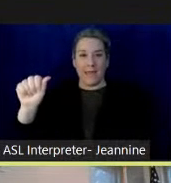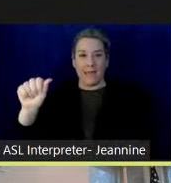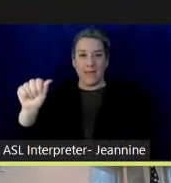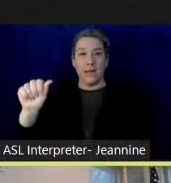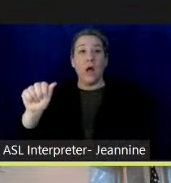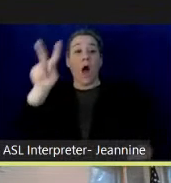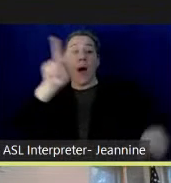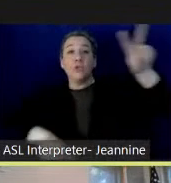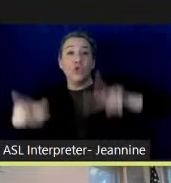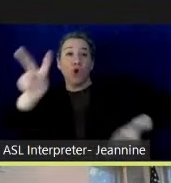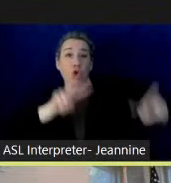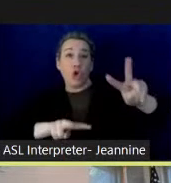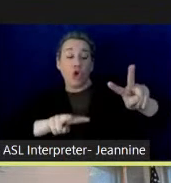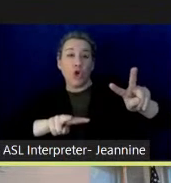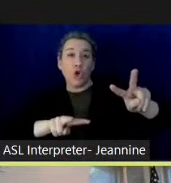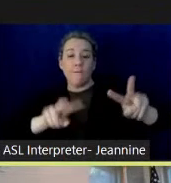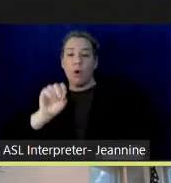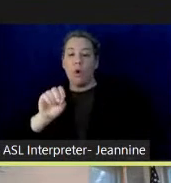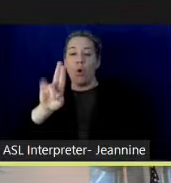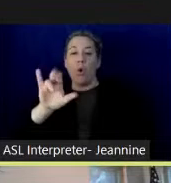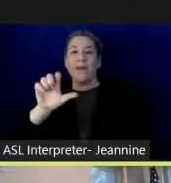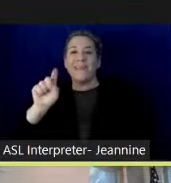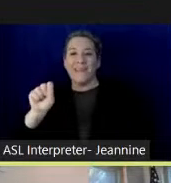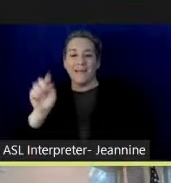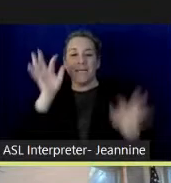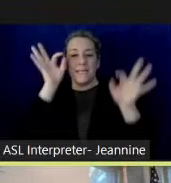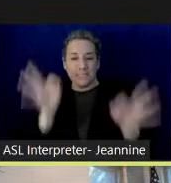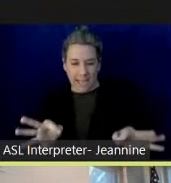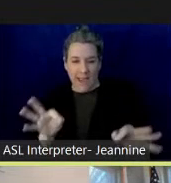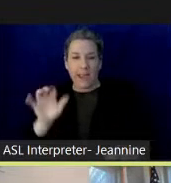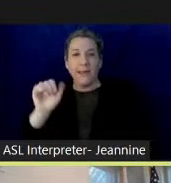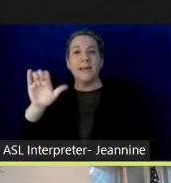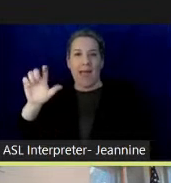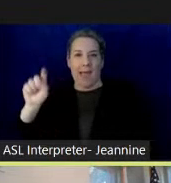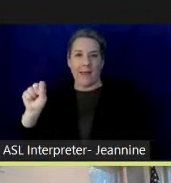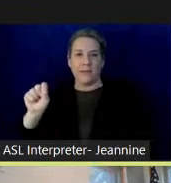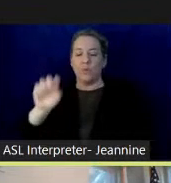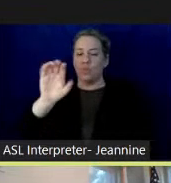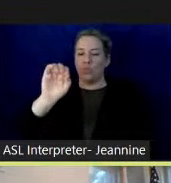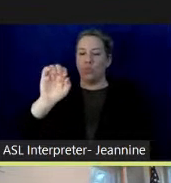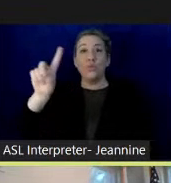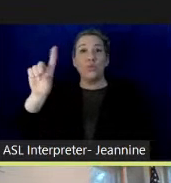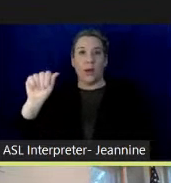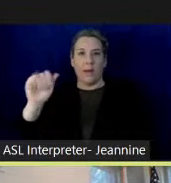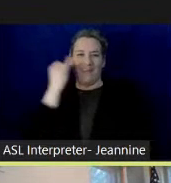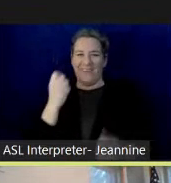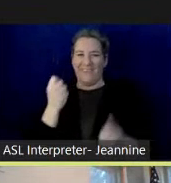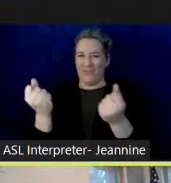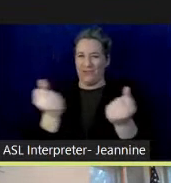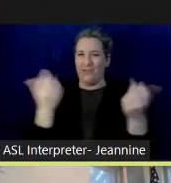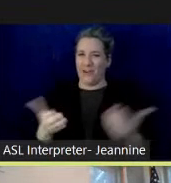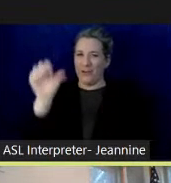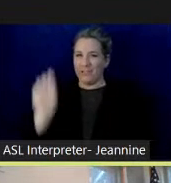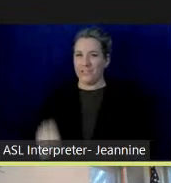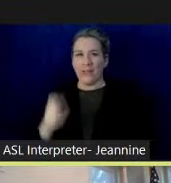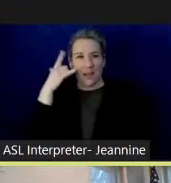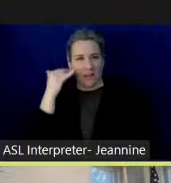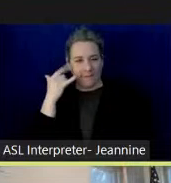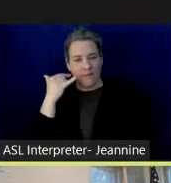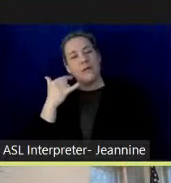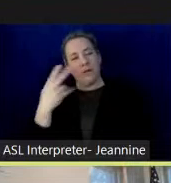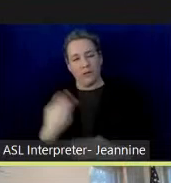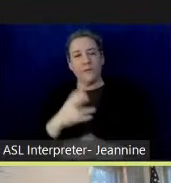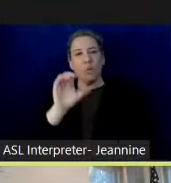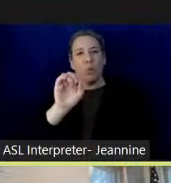observe, orient, decide, and act. If you've driven in Southern California, more than likely you've utilized the OODA